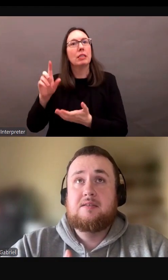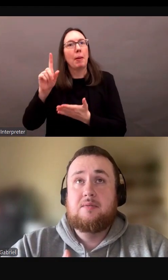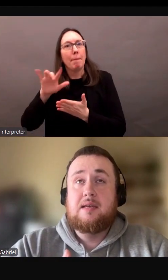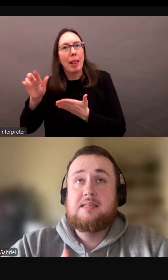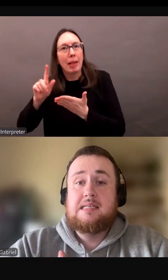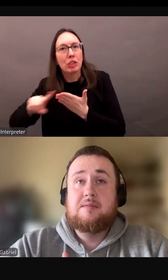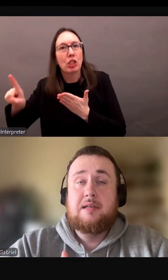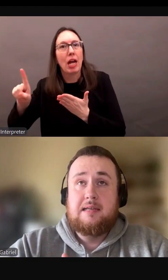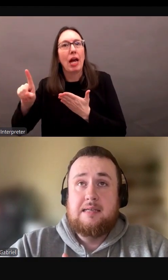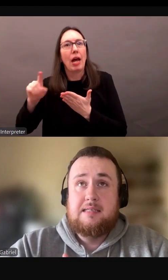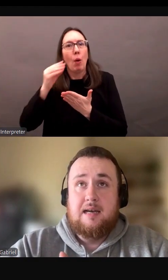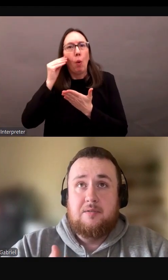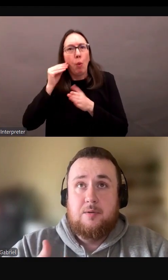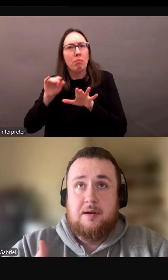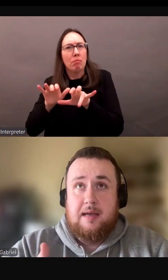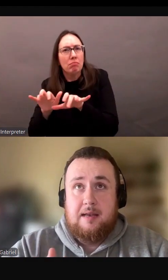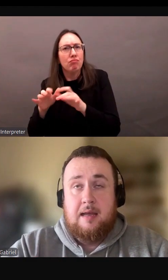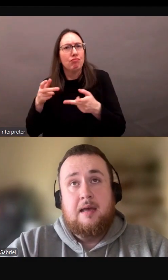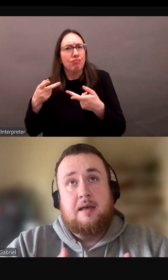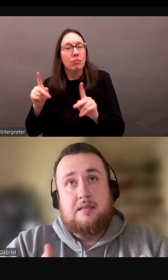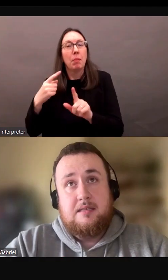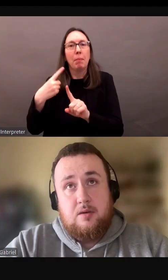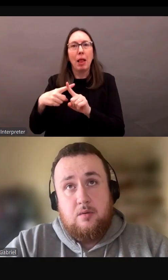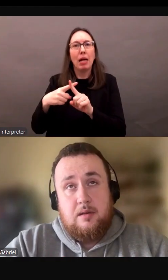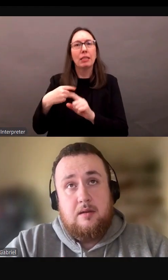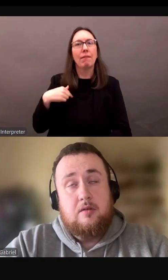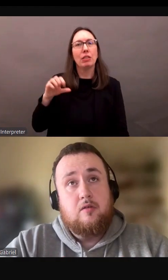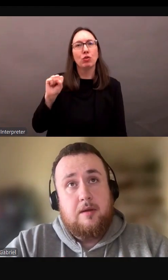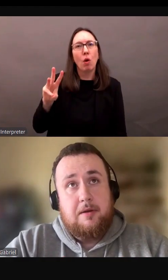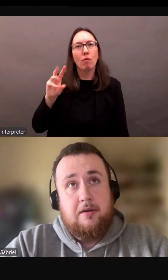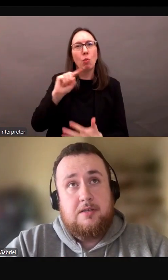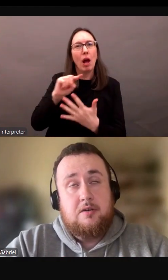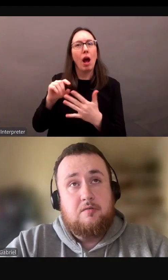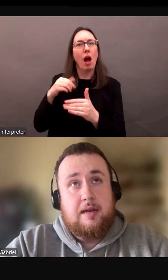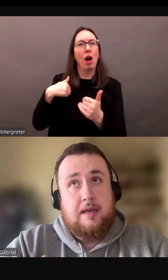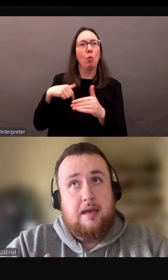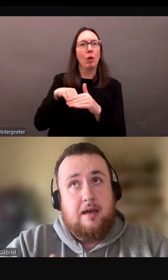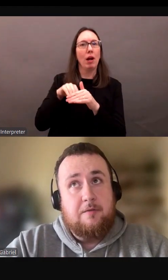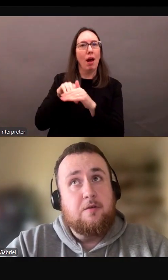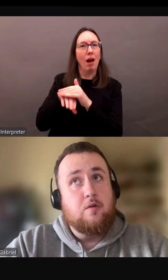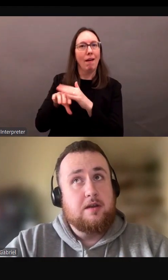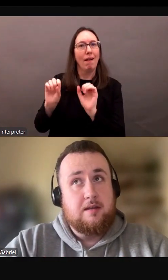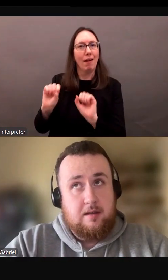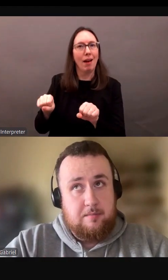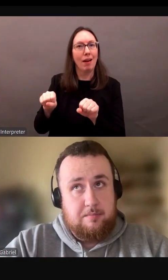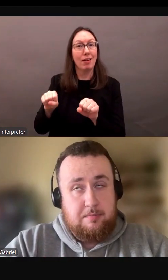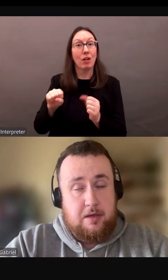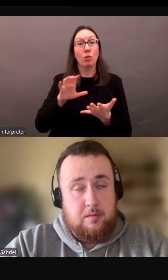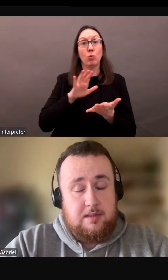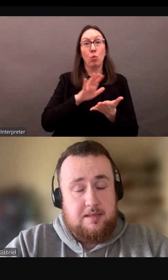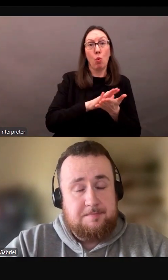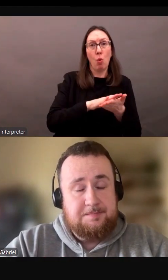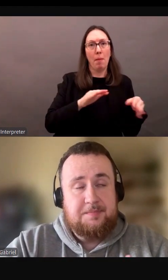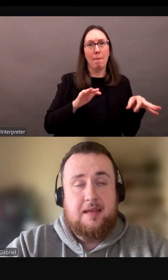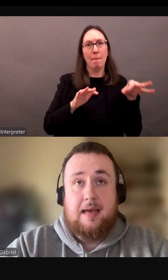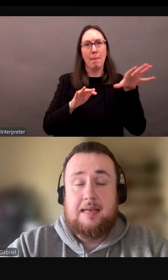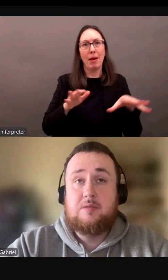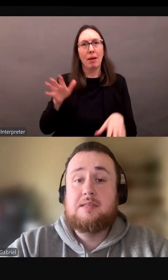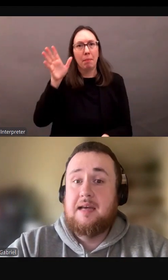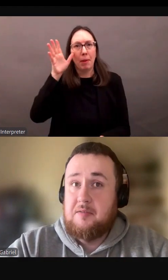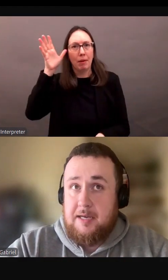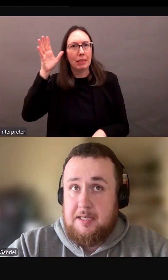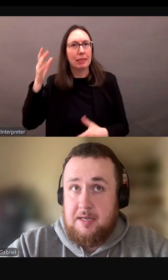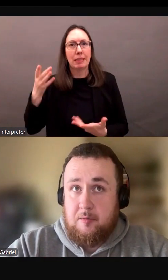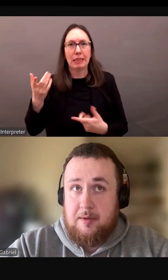access to accessibility software that the school nor my parents could really afford to use. And this